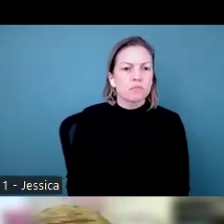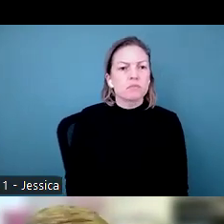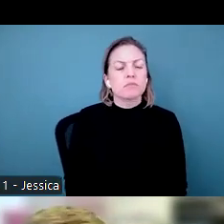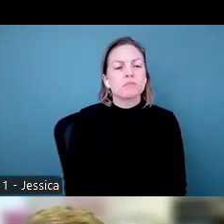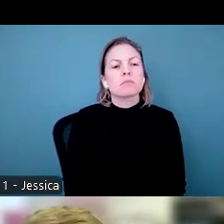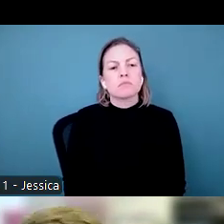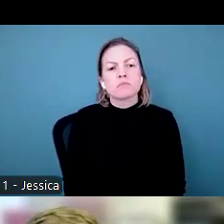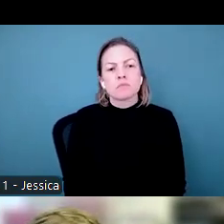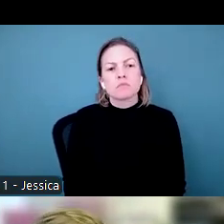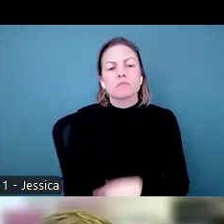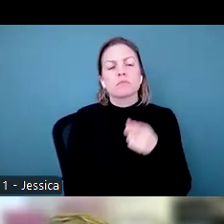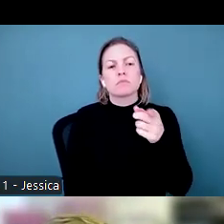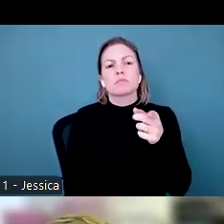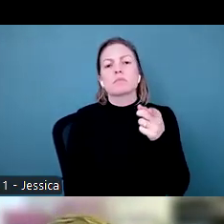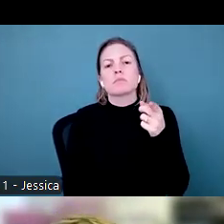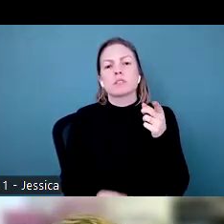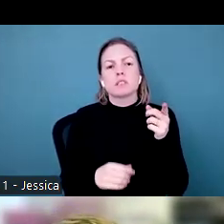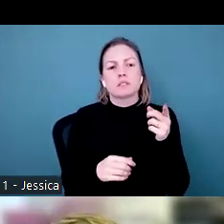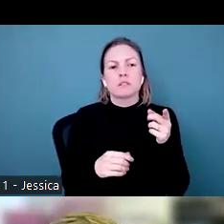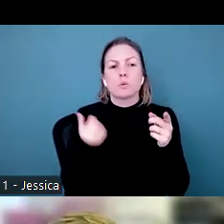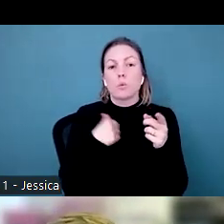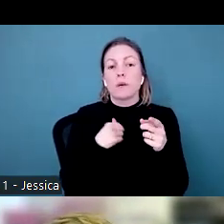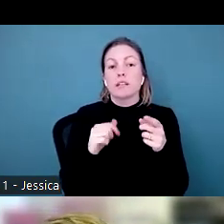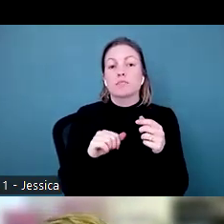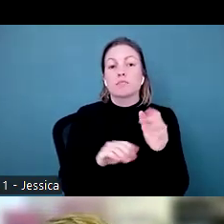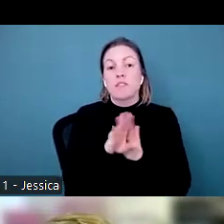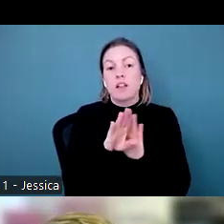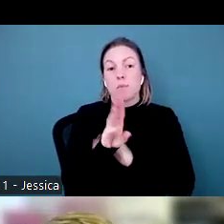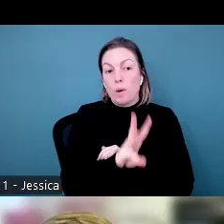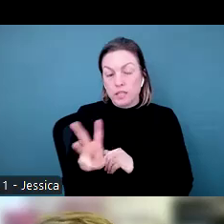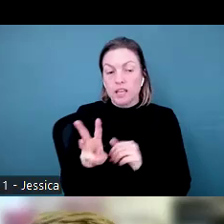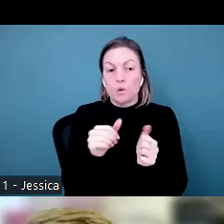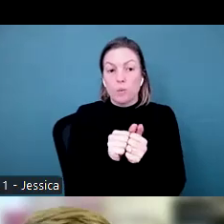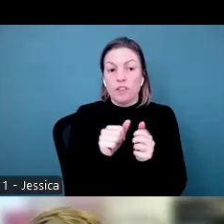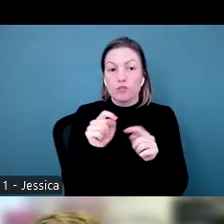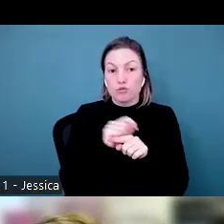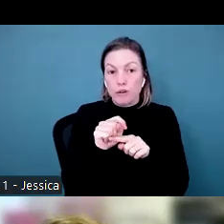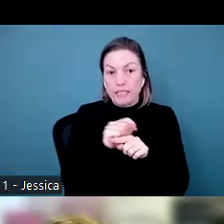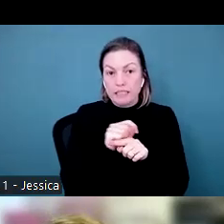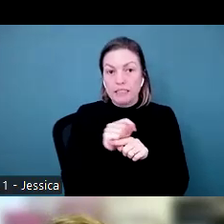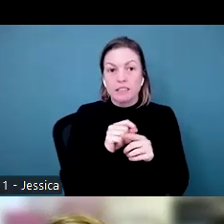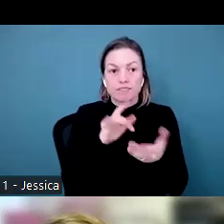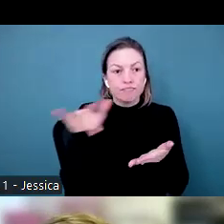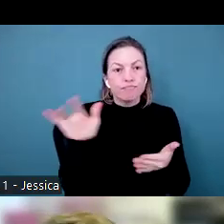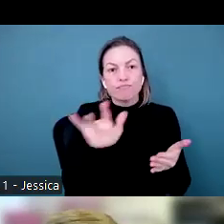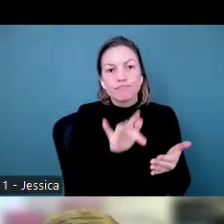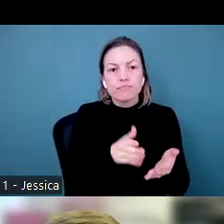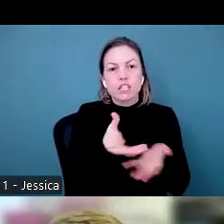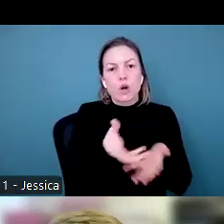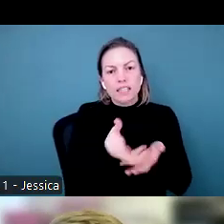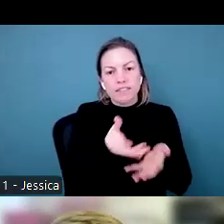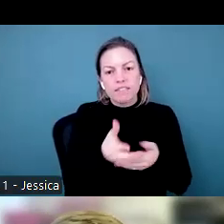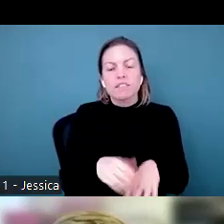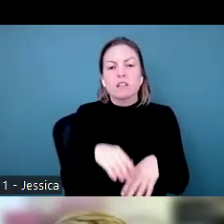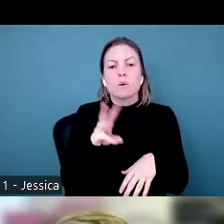So we ended up developing a website that has interactive trainings. These are web-based modules with video